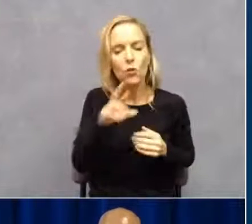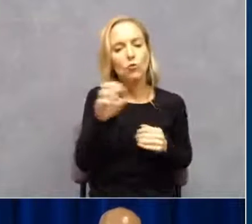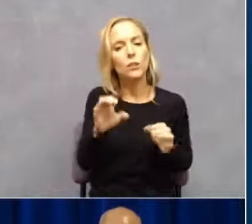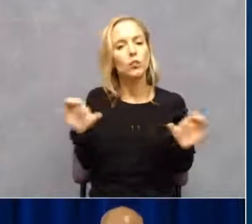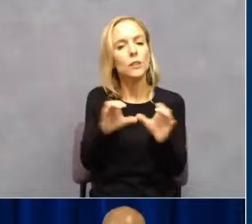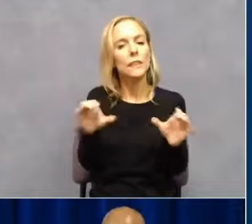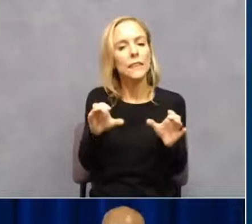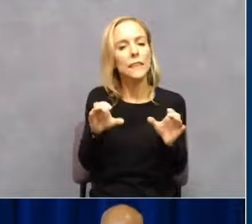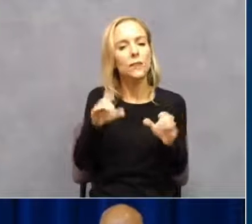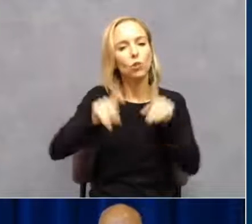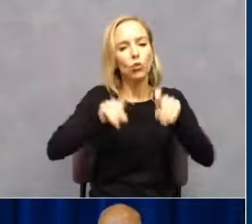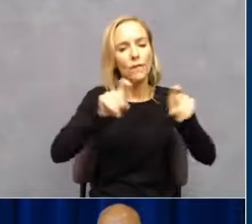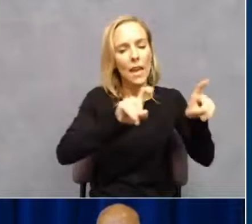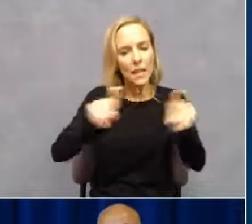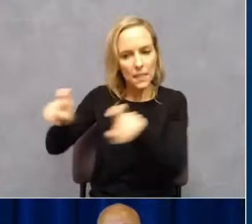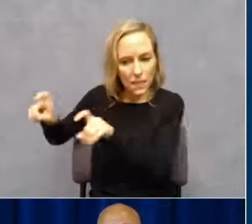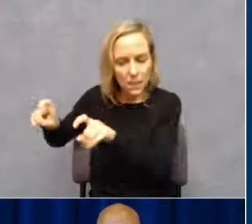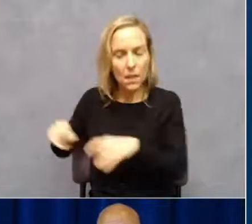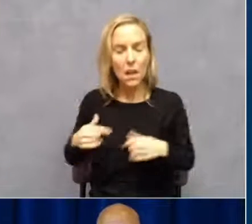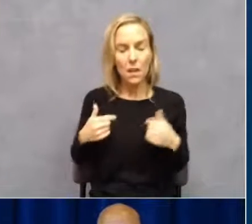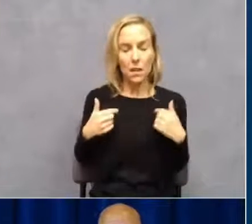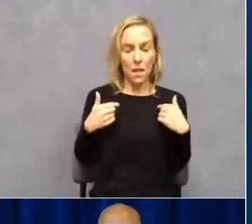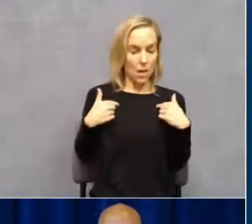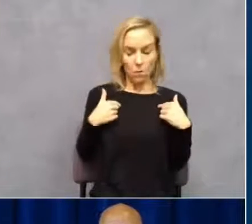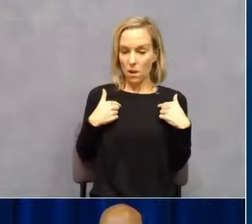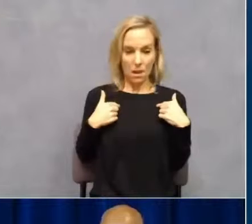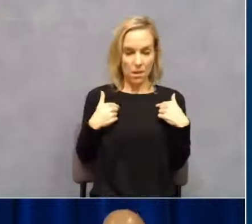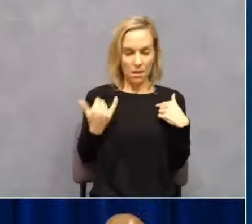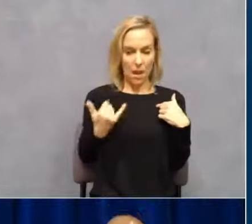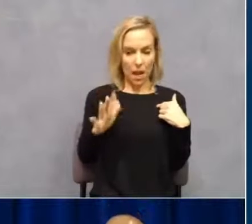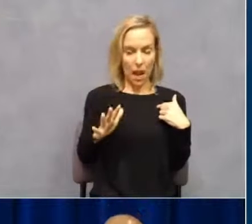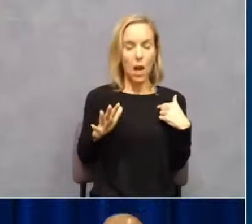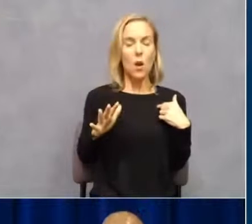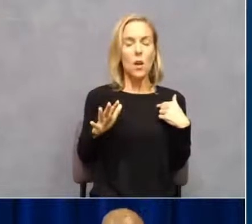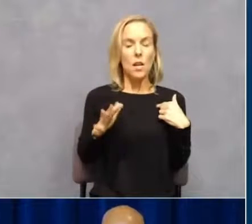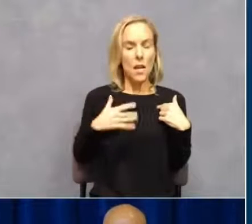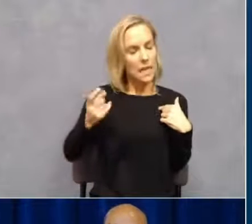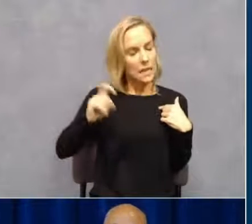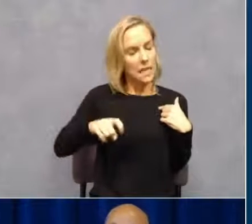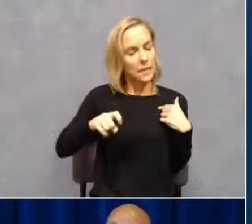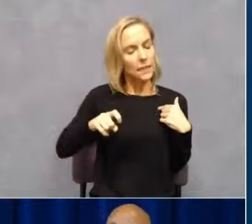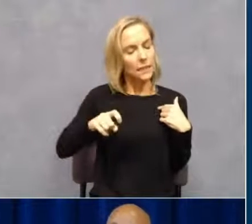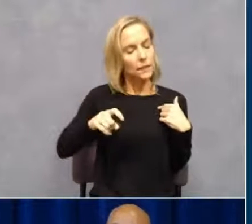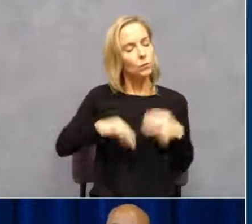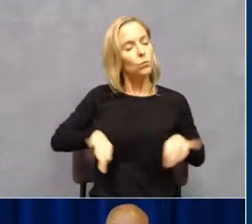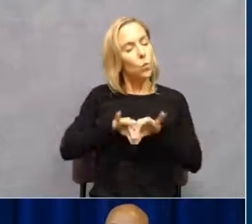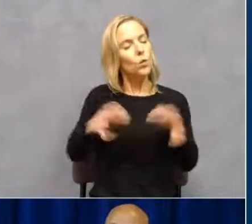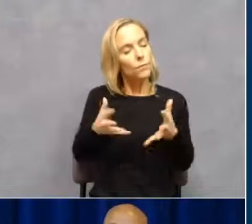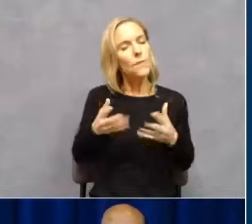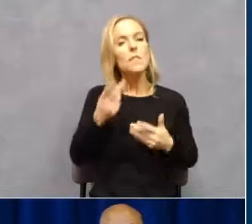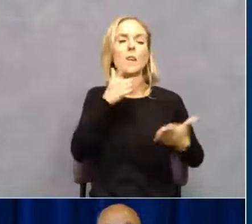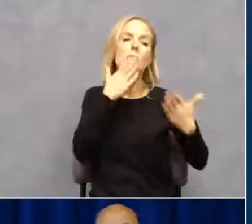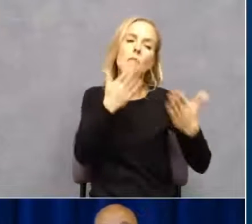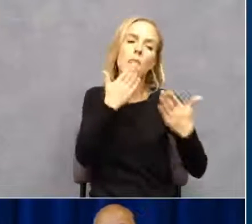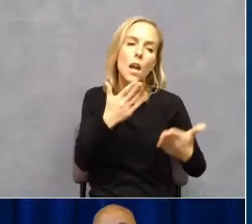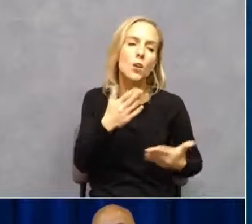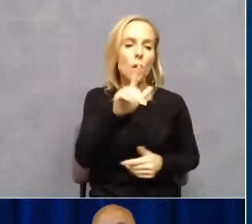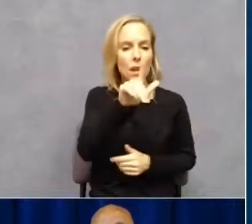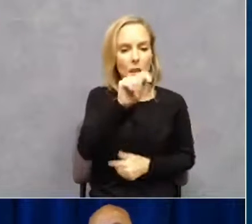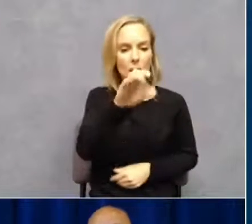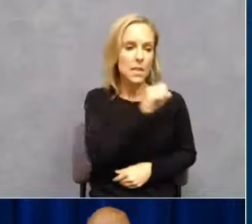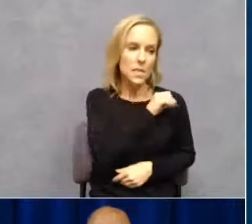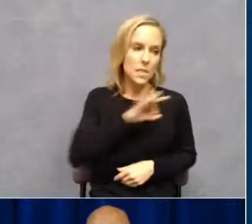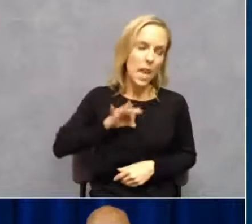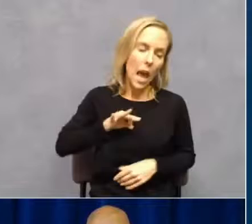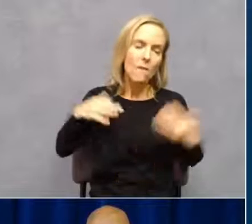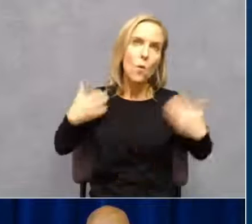and I would be remiss if I didn't at this point say thank you to the long-term care staff members. Your job has